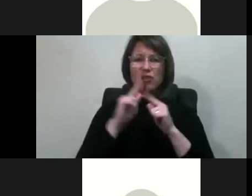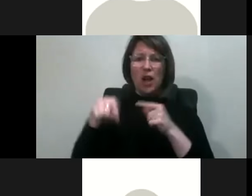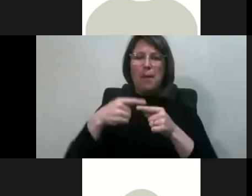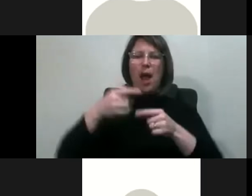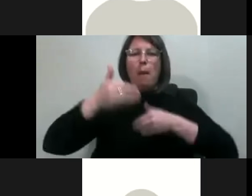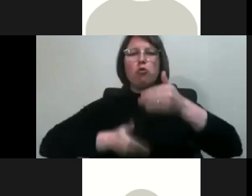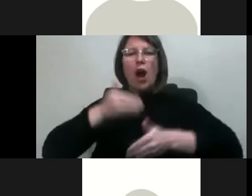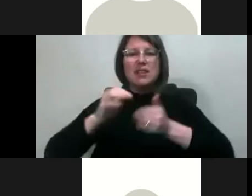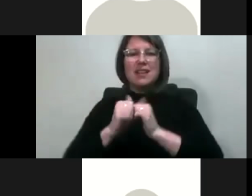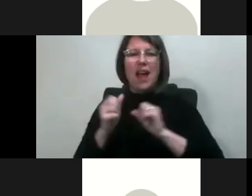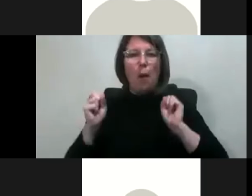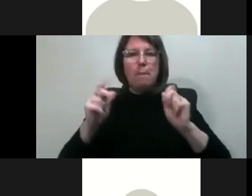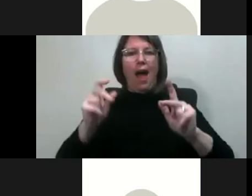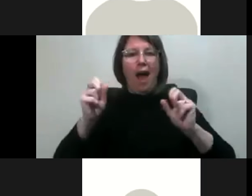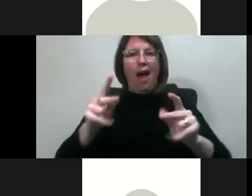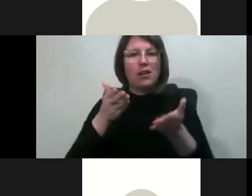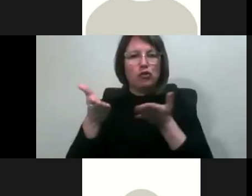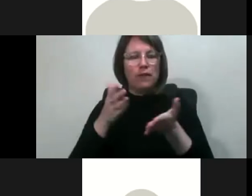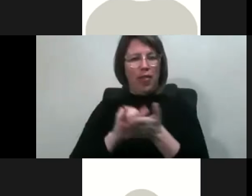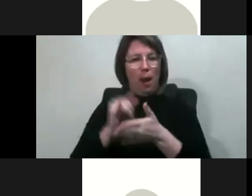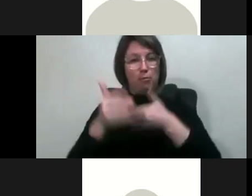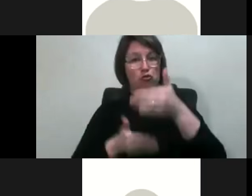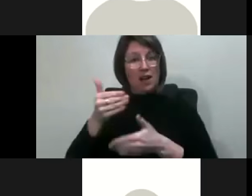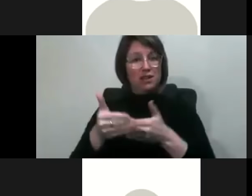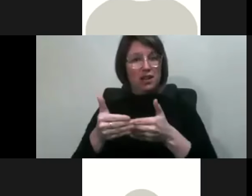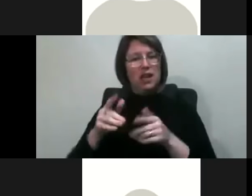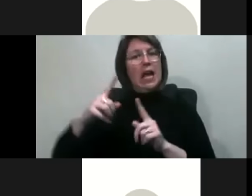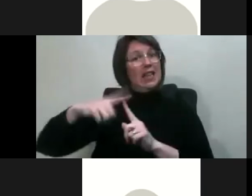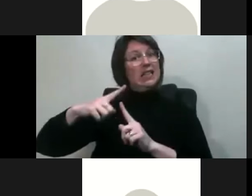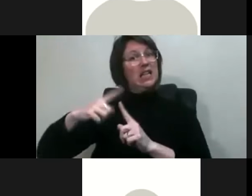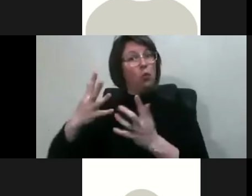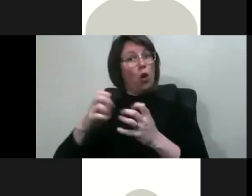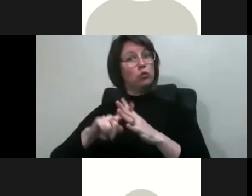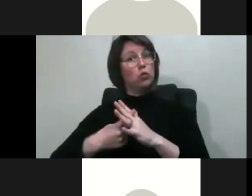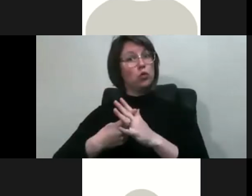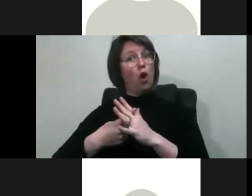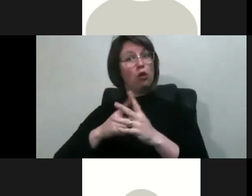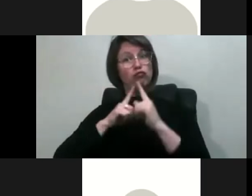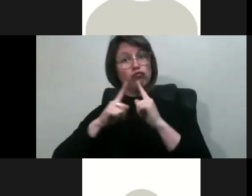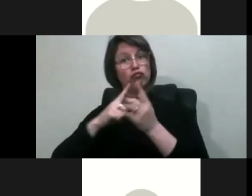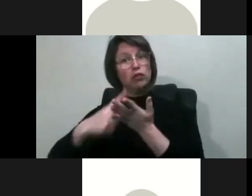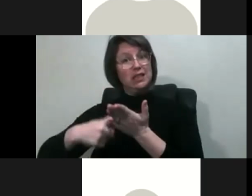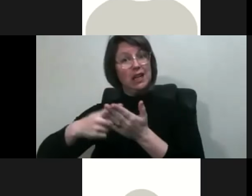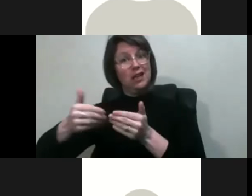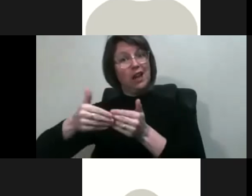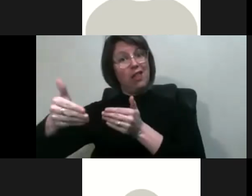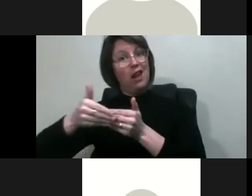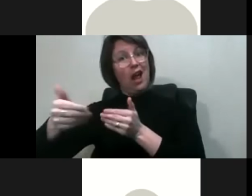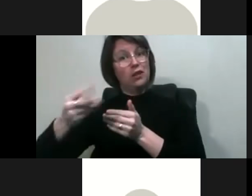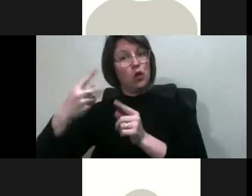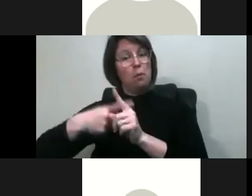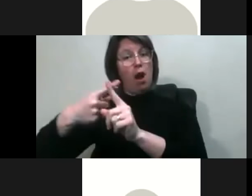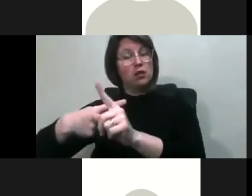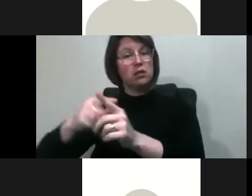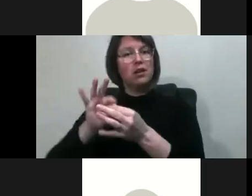by which we will start restoring service, I think VT wants to start having over the next few months. And as part of our fiscal